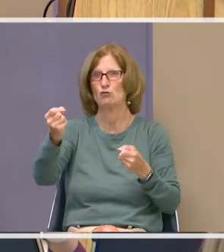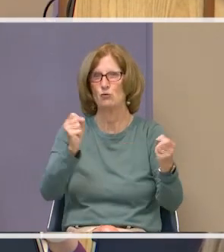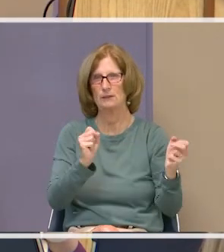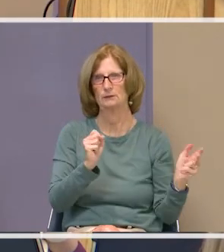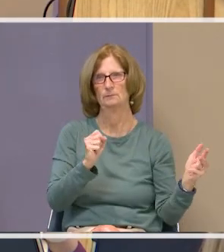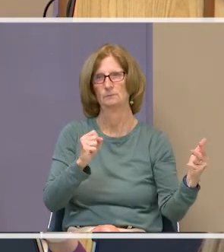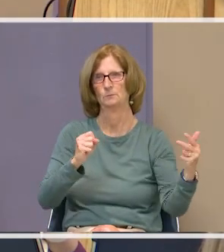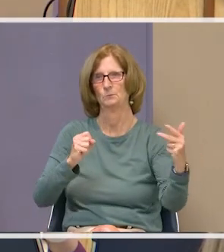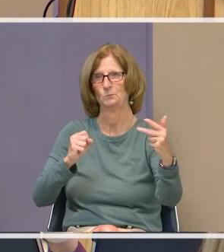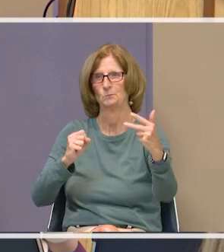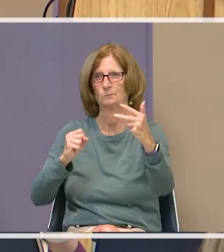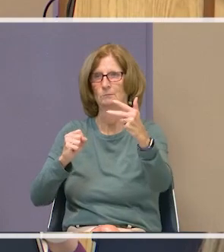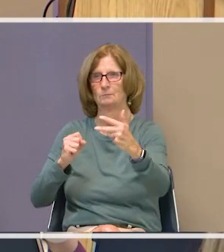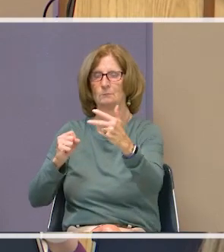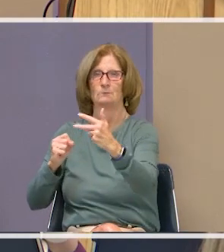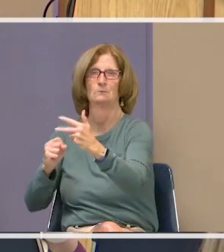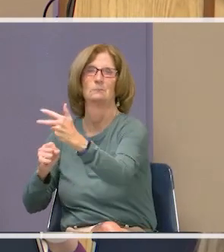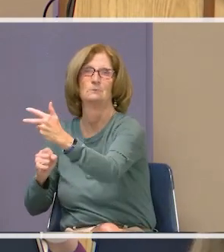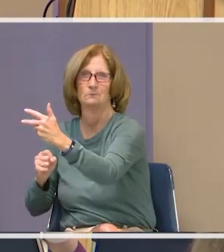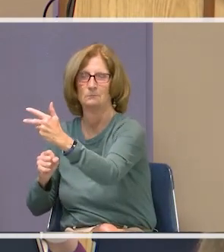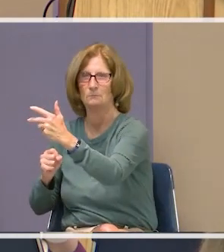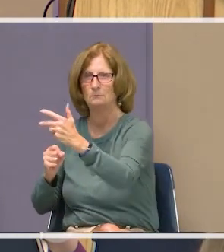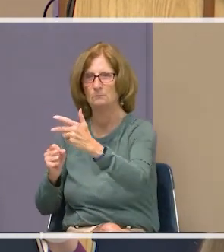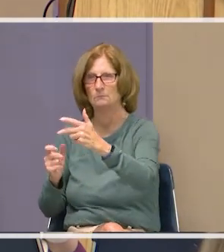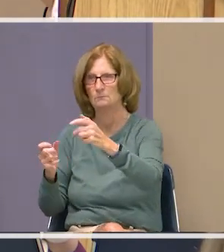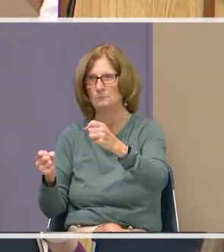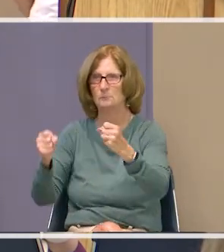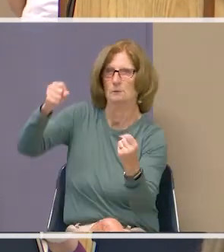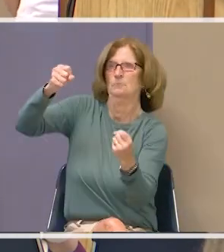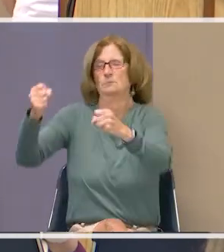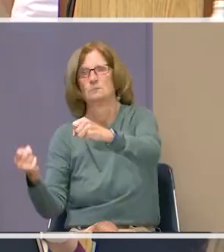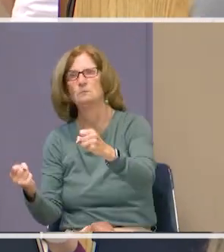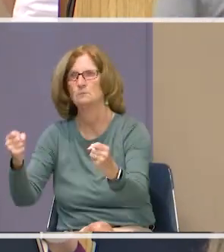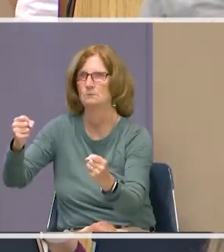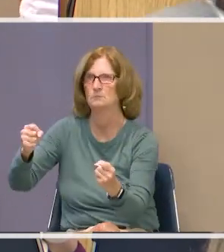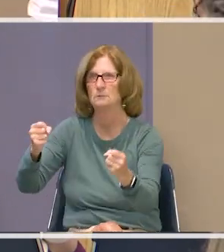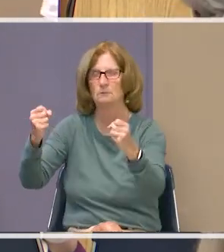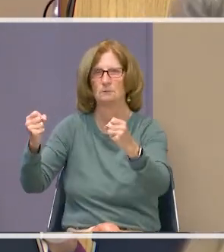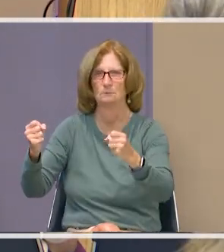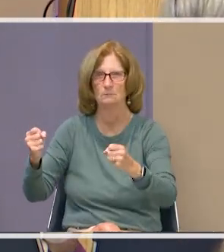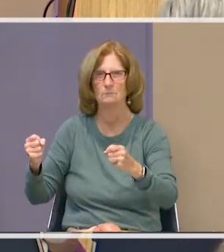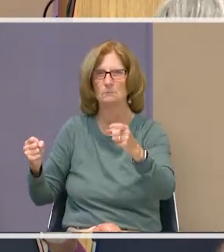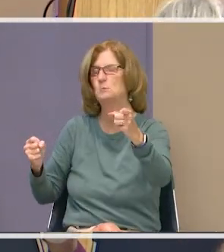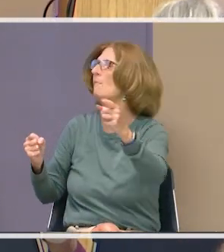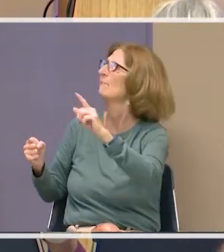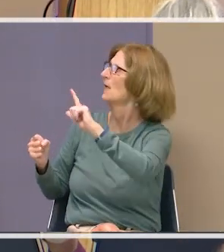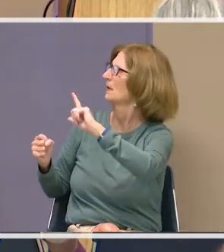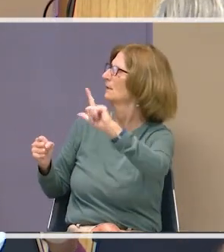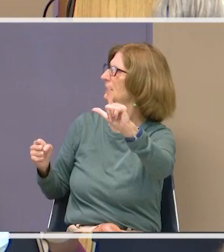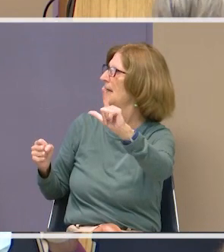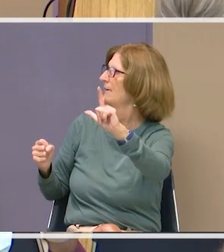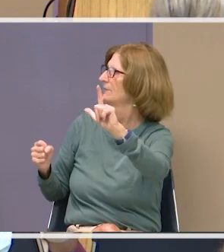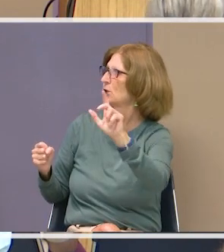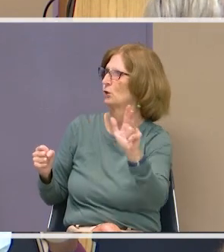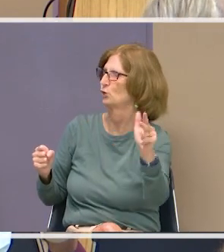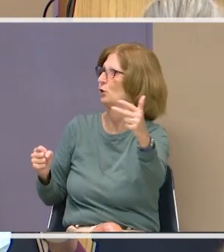onto that sidewalk there, or issues with whatever else that entails. The left turn stacking from